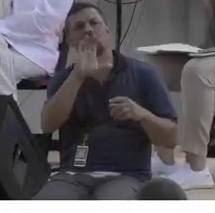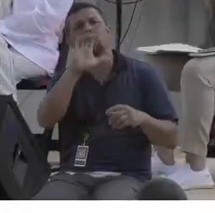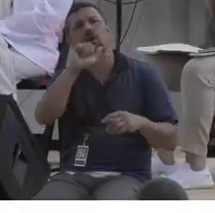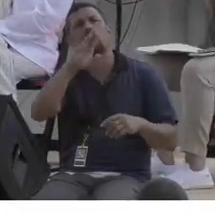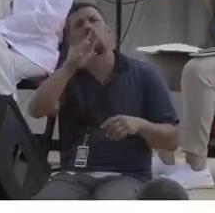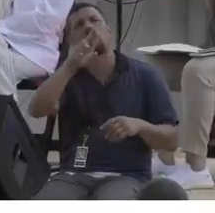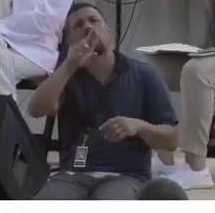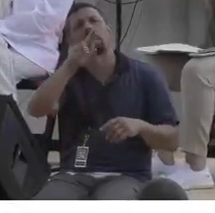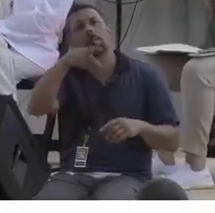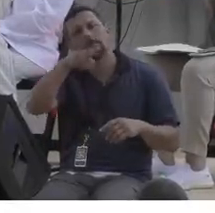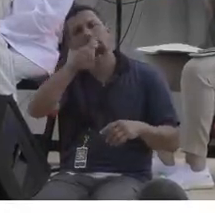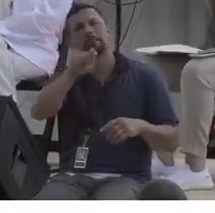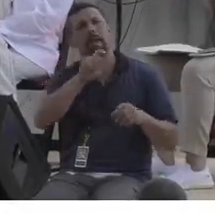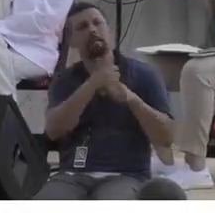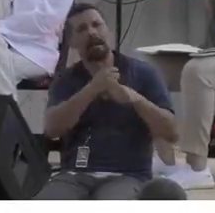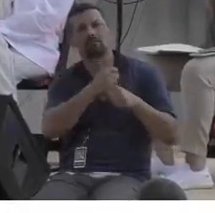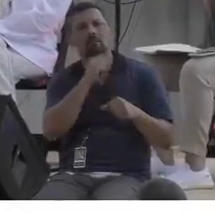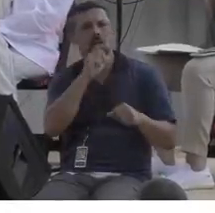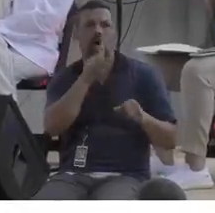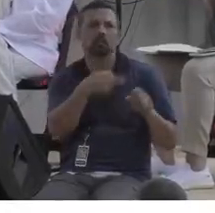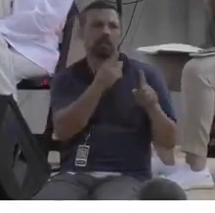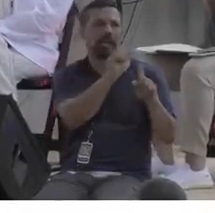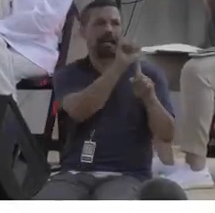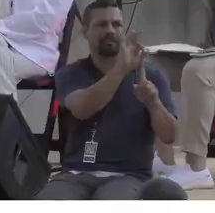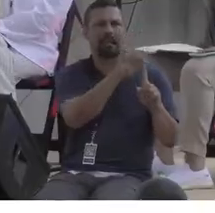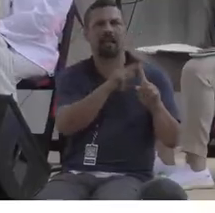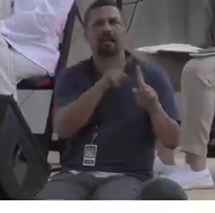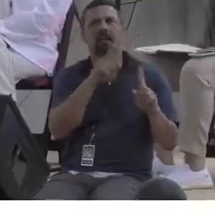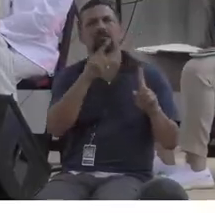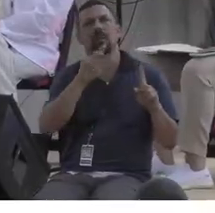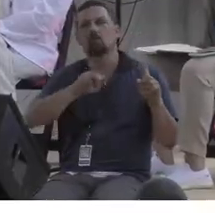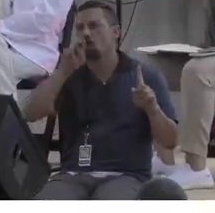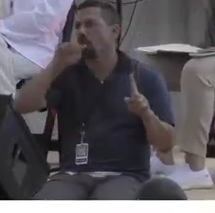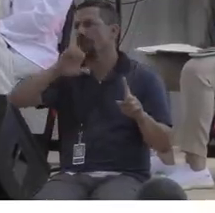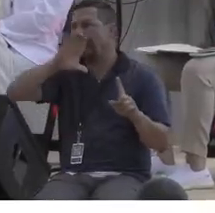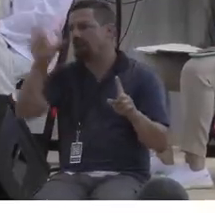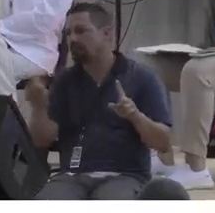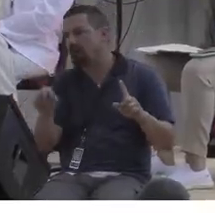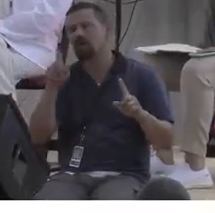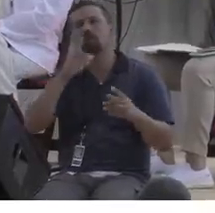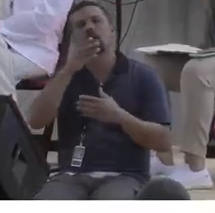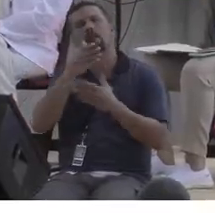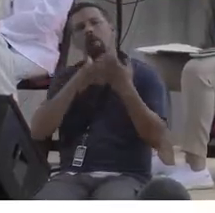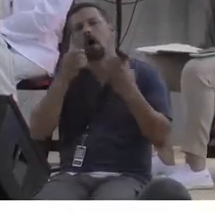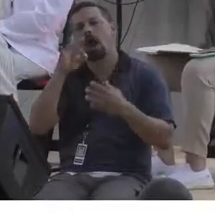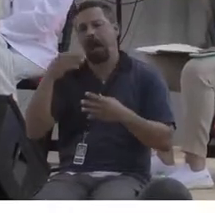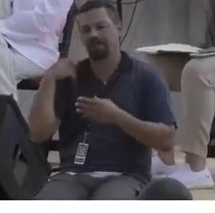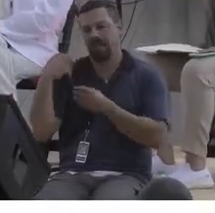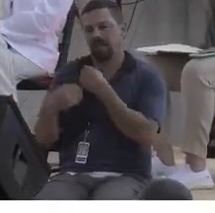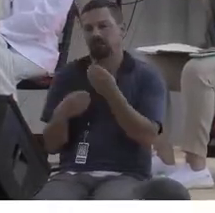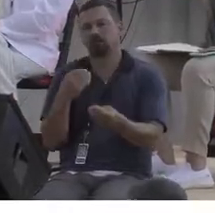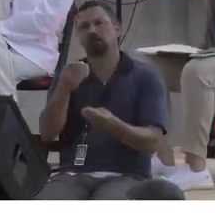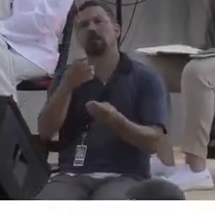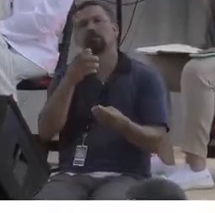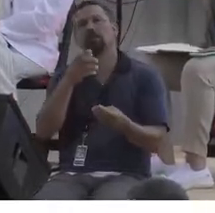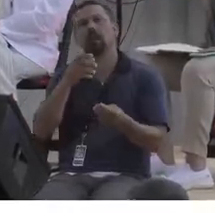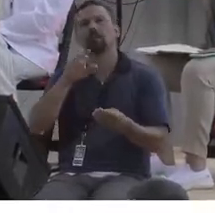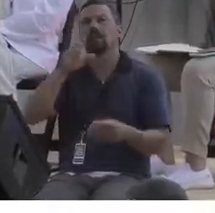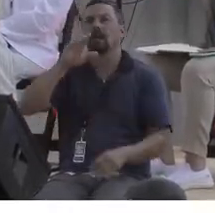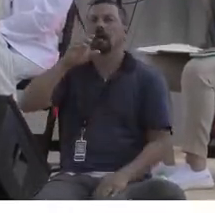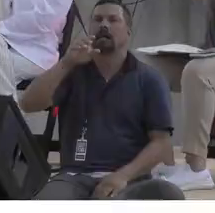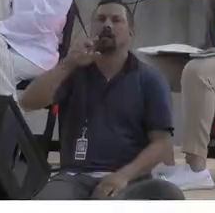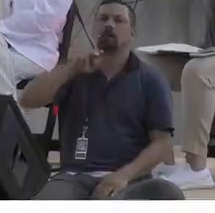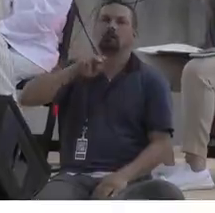making is not just limited to Afghanistan. Of course, it starts from sort of North Africa. It's a tradition and part of the heritage up into South and Central